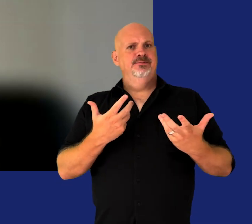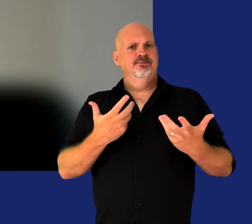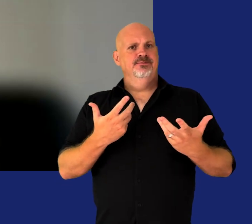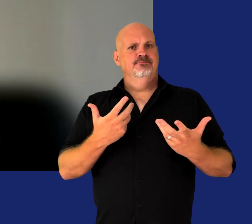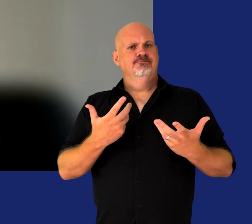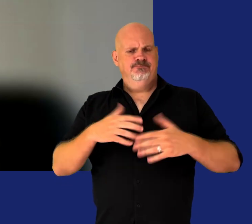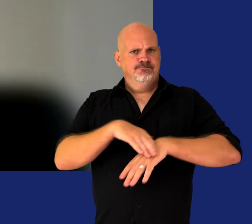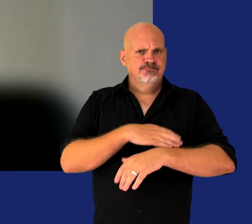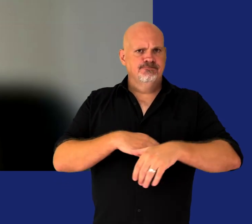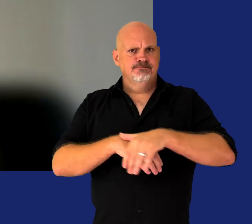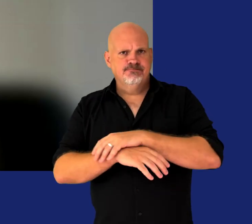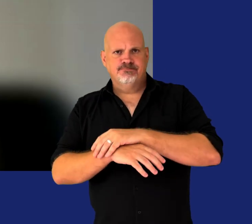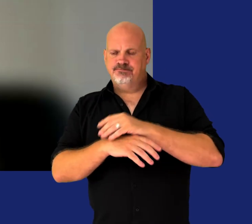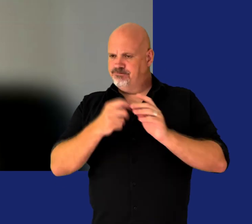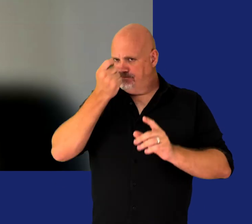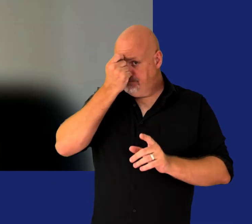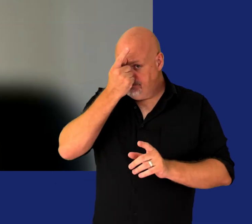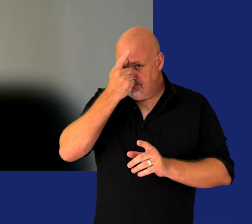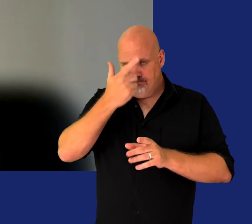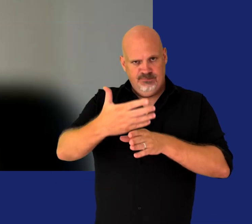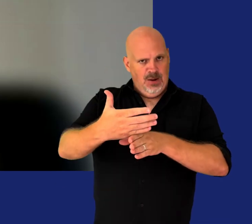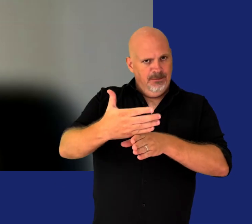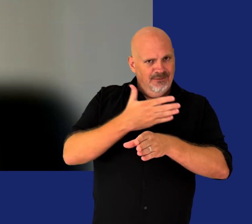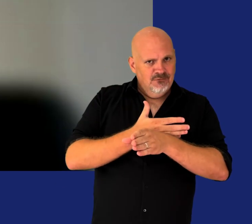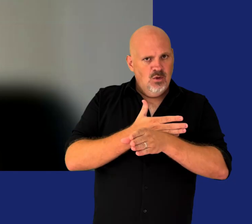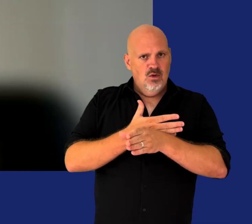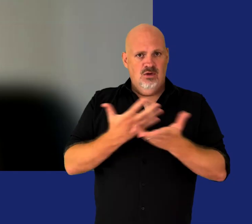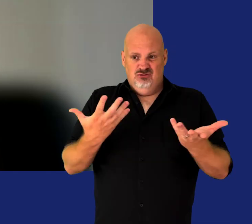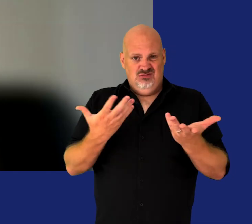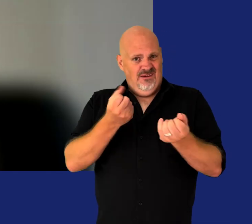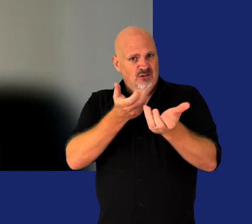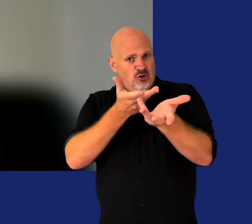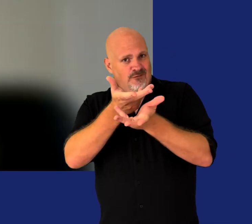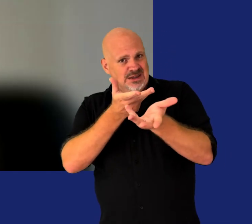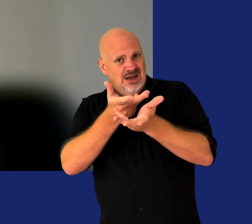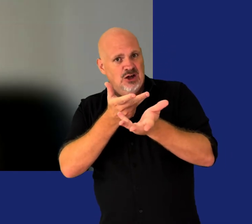care and due diligence and understanding beforehand, and just have that conversation